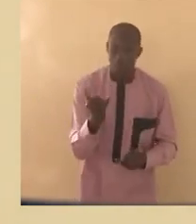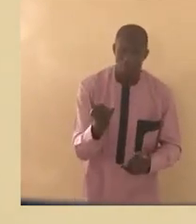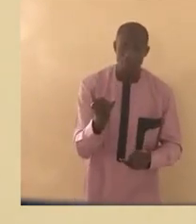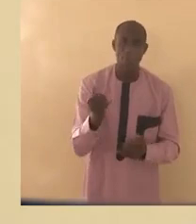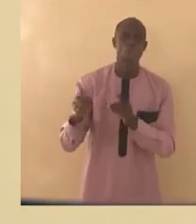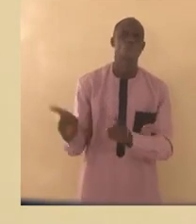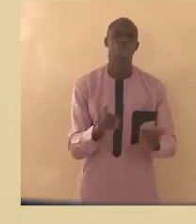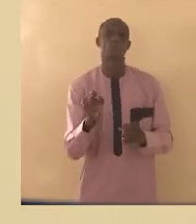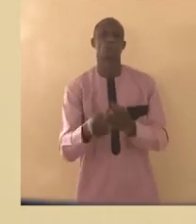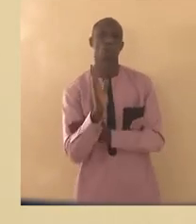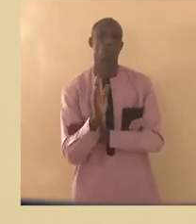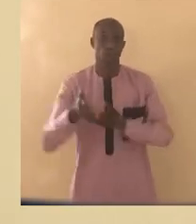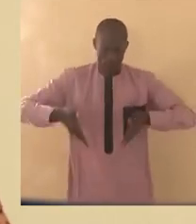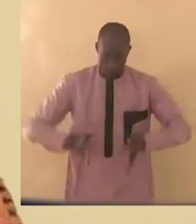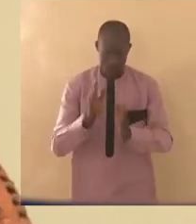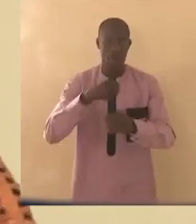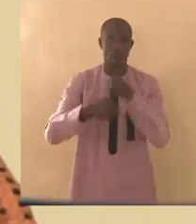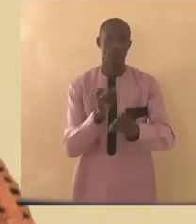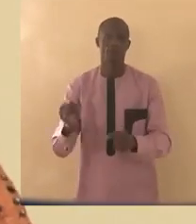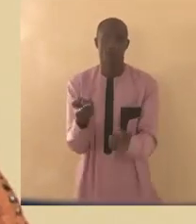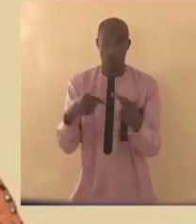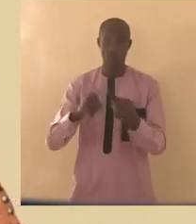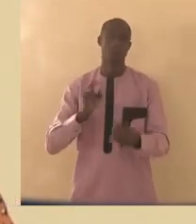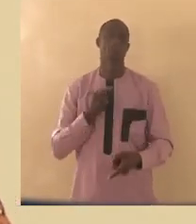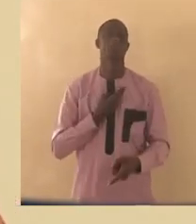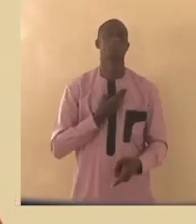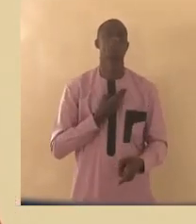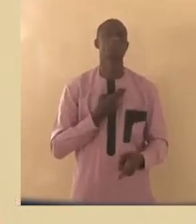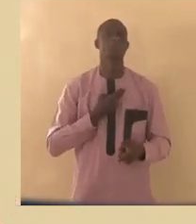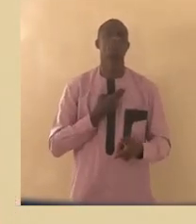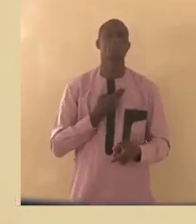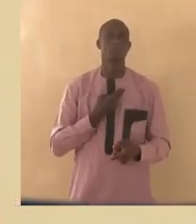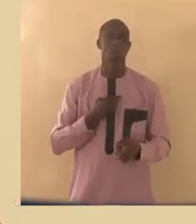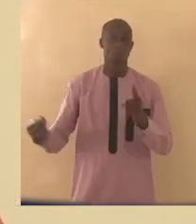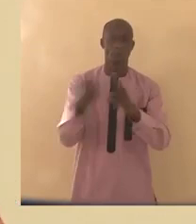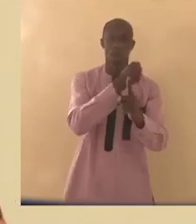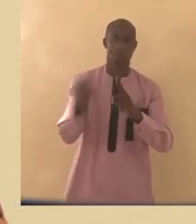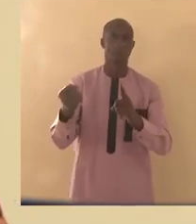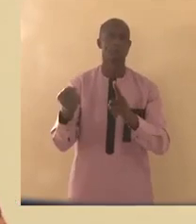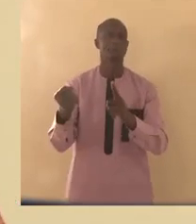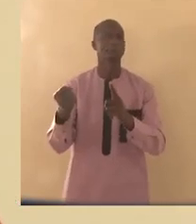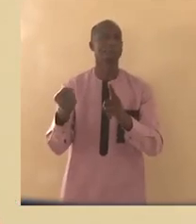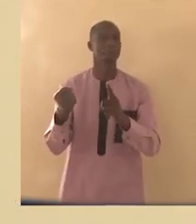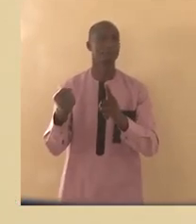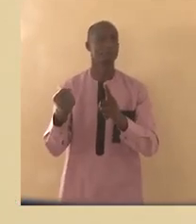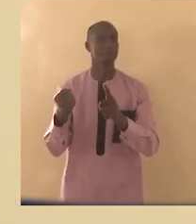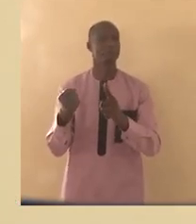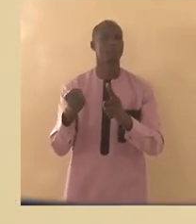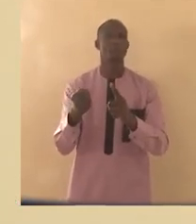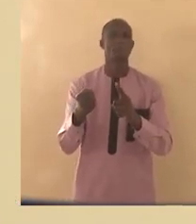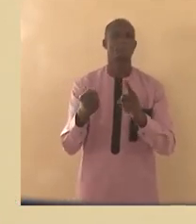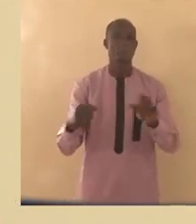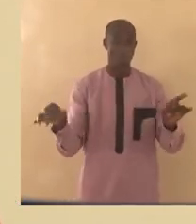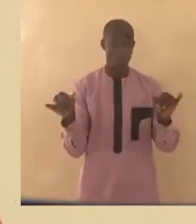why does God allow suffering to come to us? Now, persecution measures